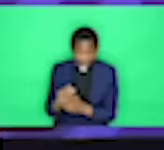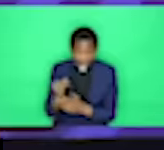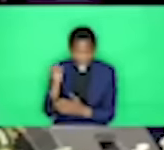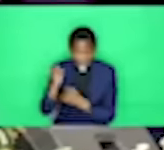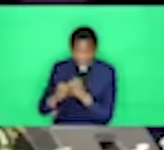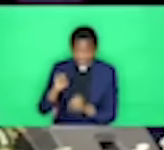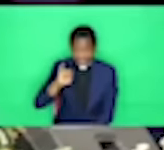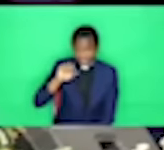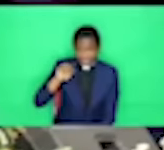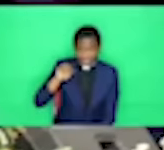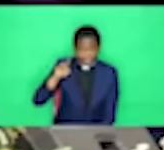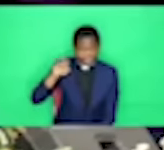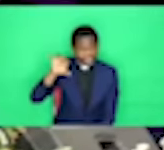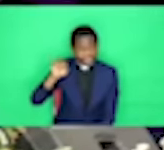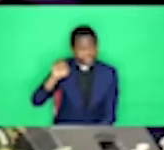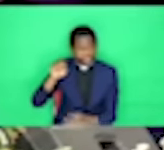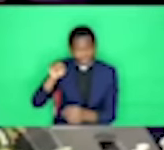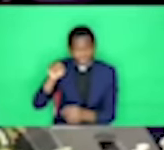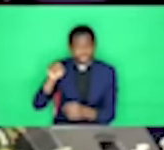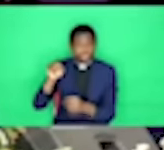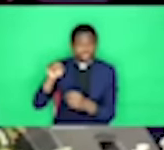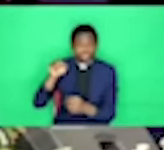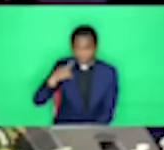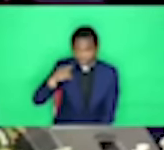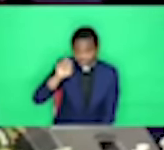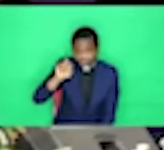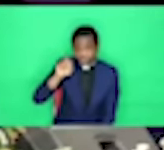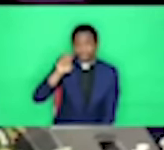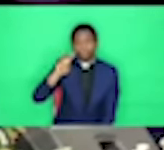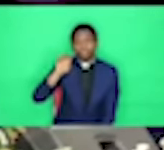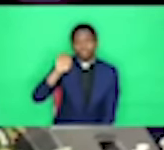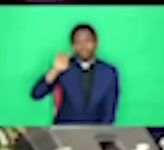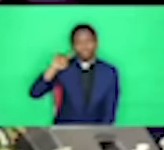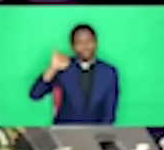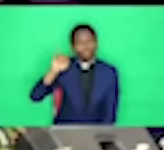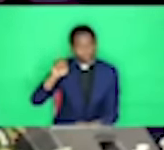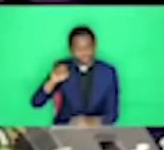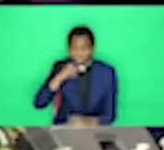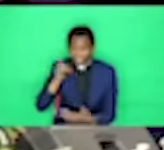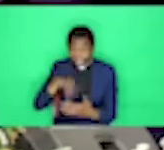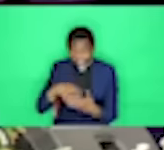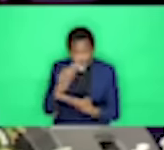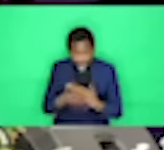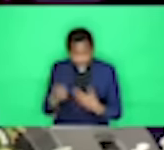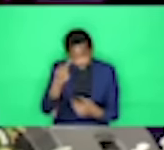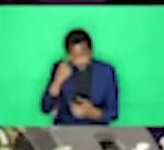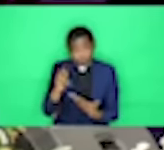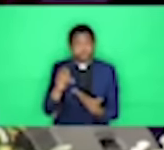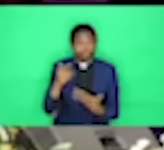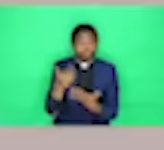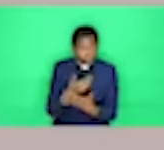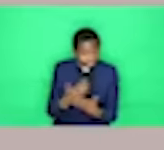to new economy in Europe and eventually to our modern civilization was as a result of the teachings of